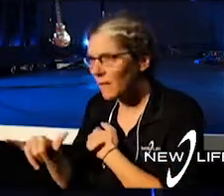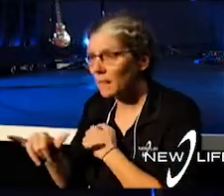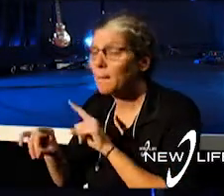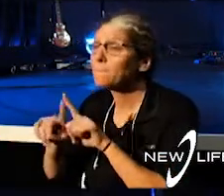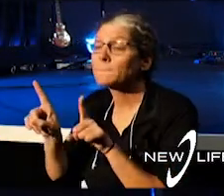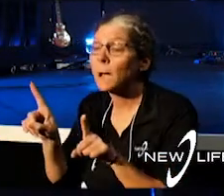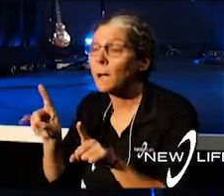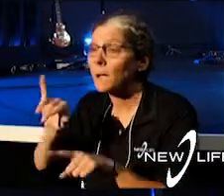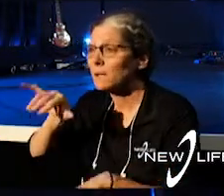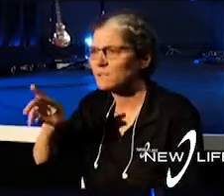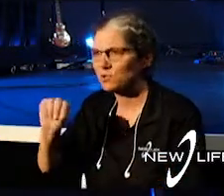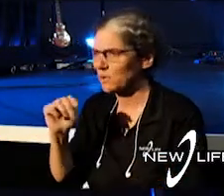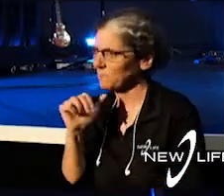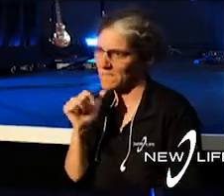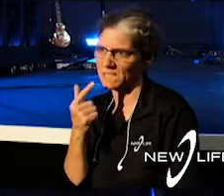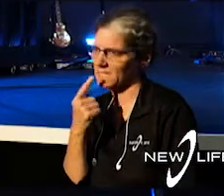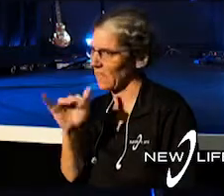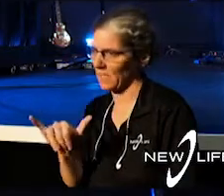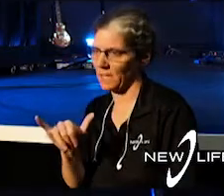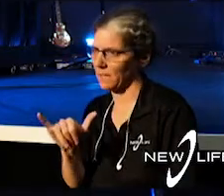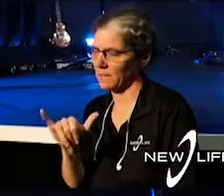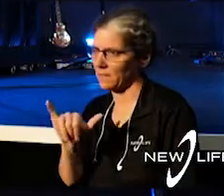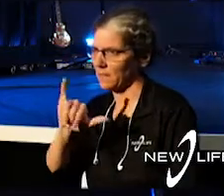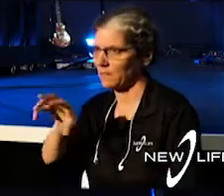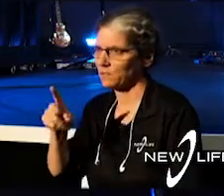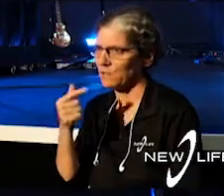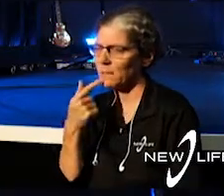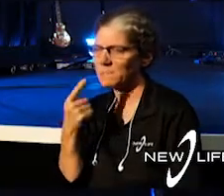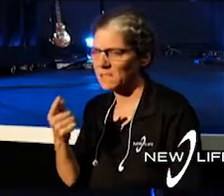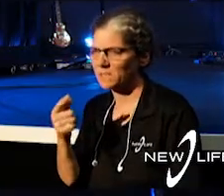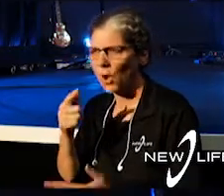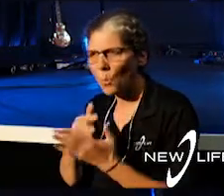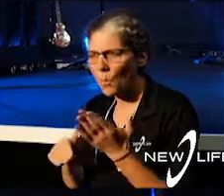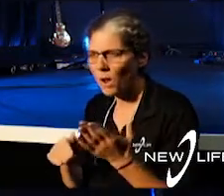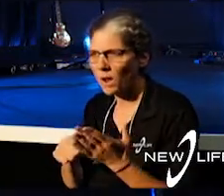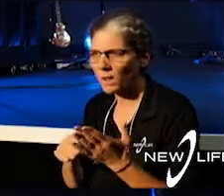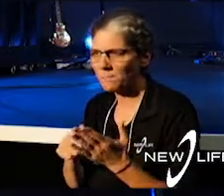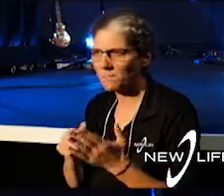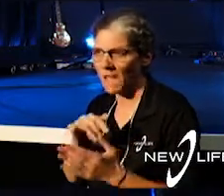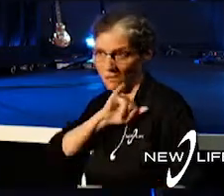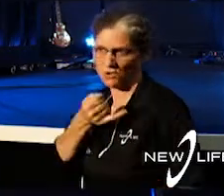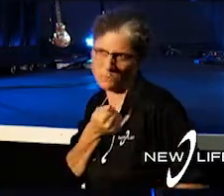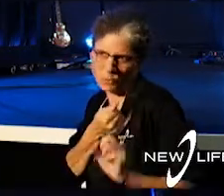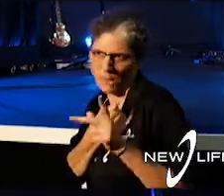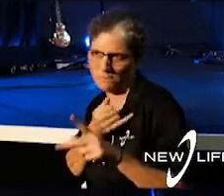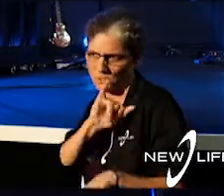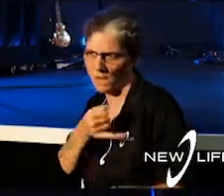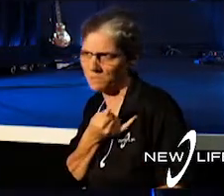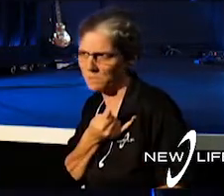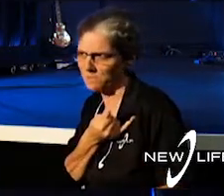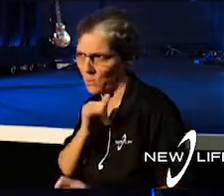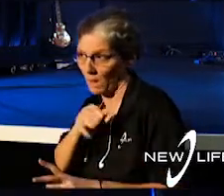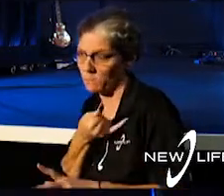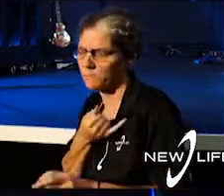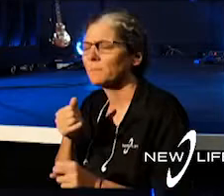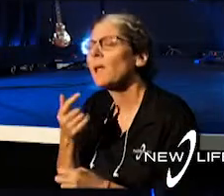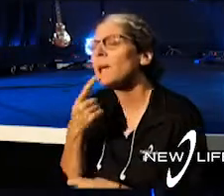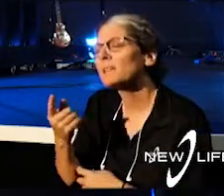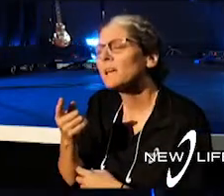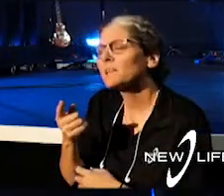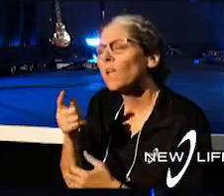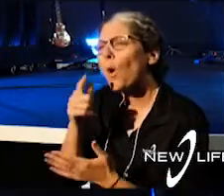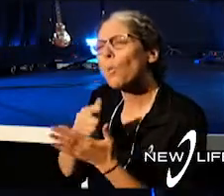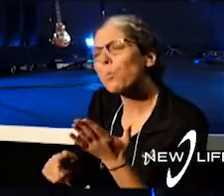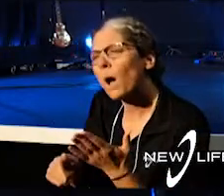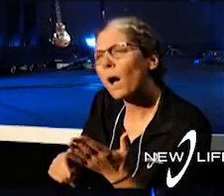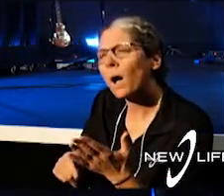start with a who question. He starts with a what question. And the reason is because it's not a who